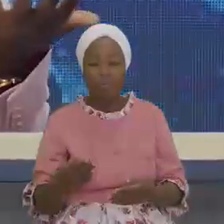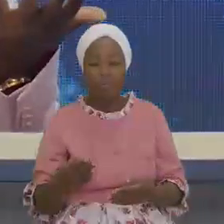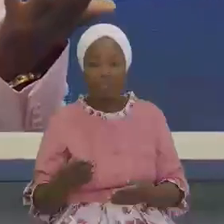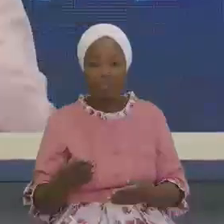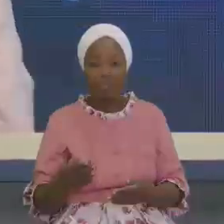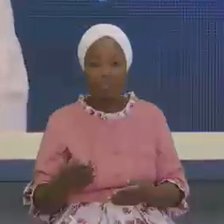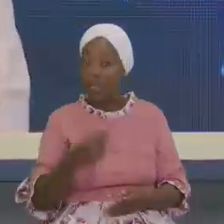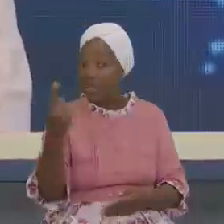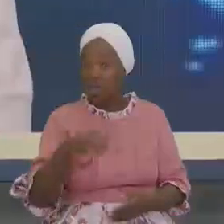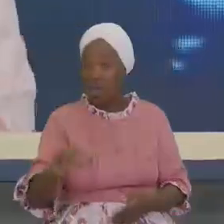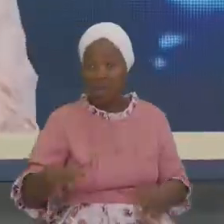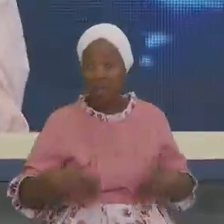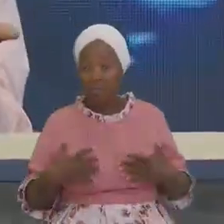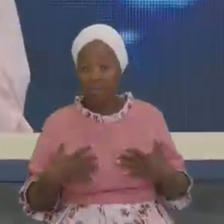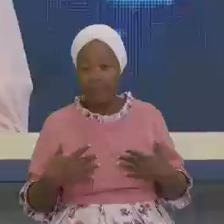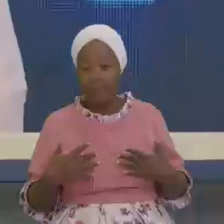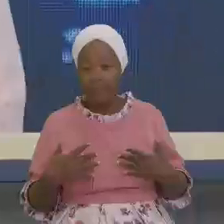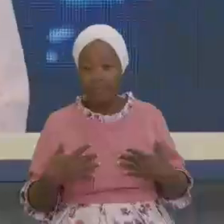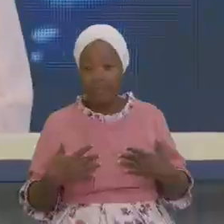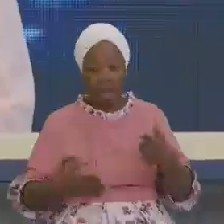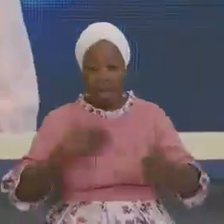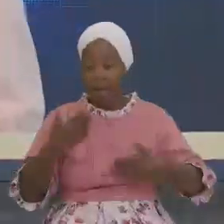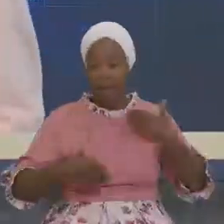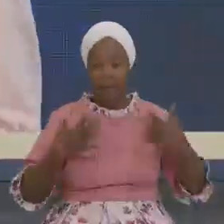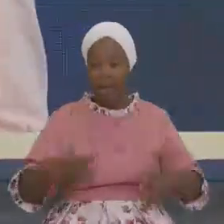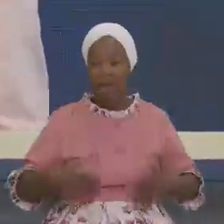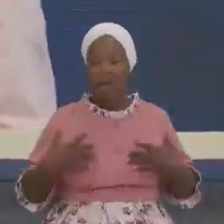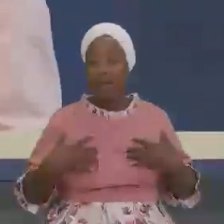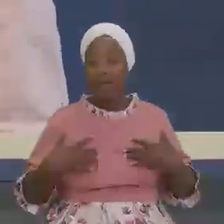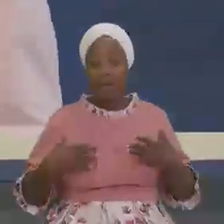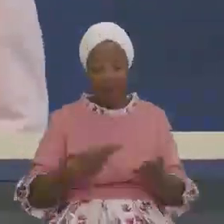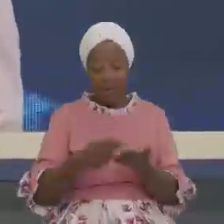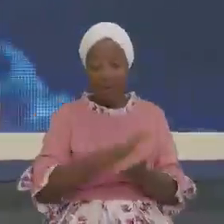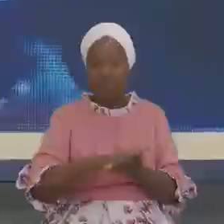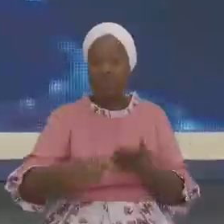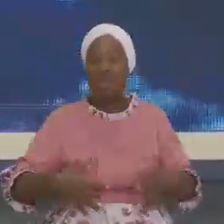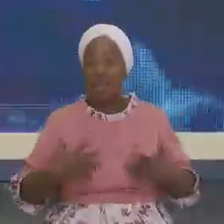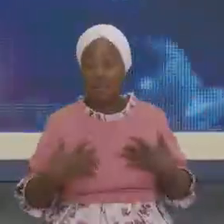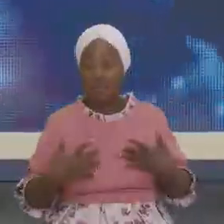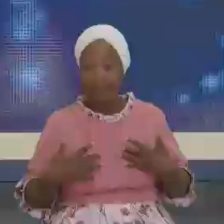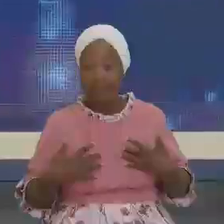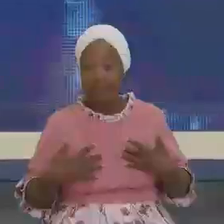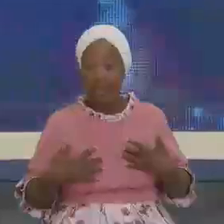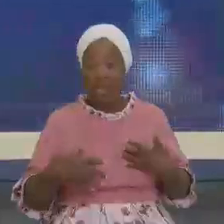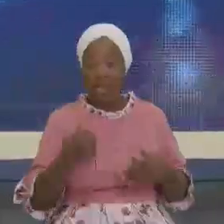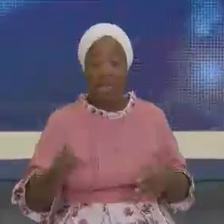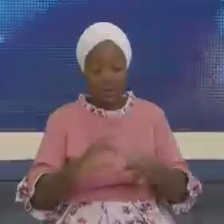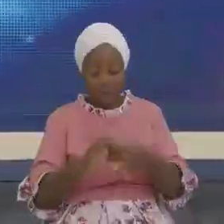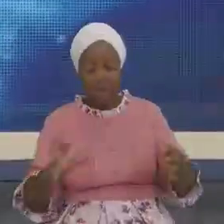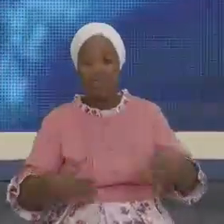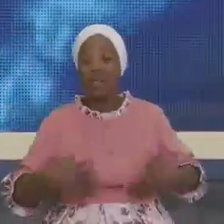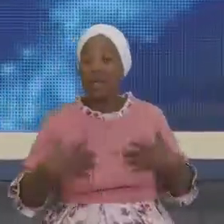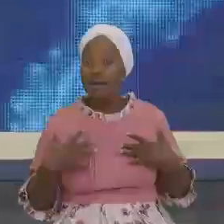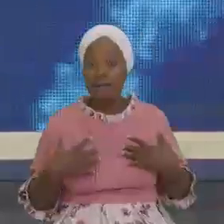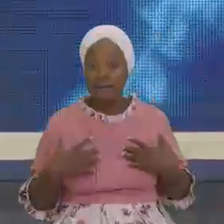Eternal life, happy life, righteous life, a released life,